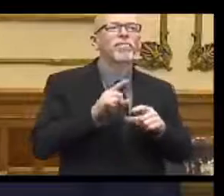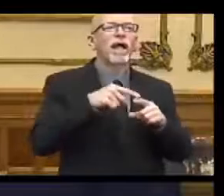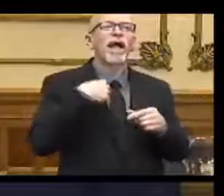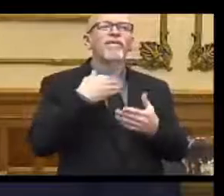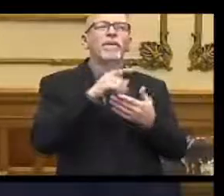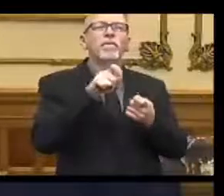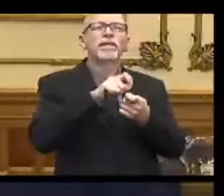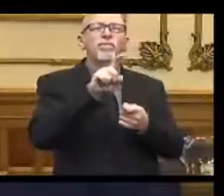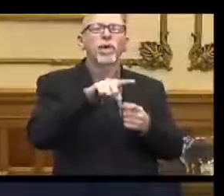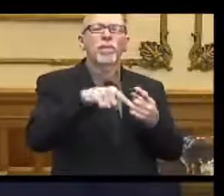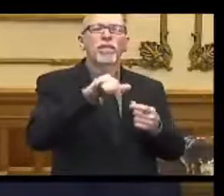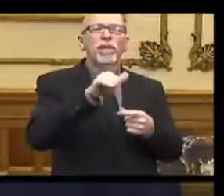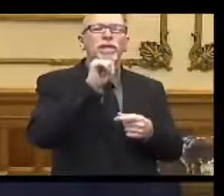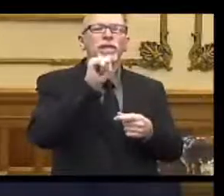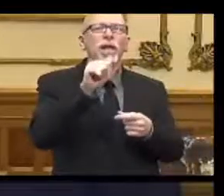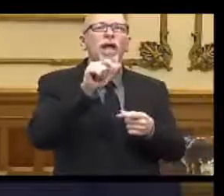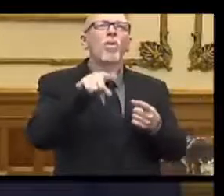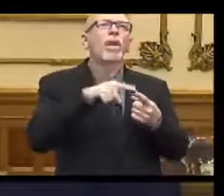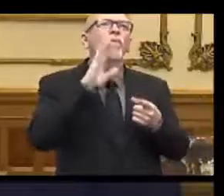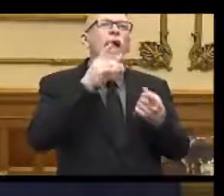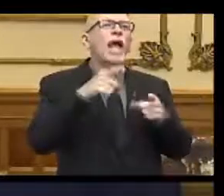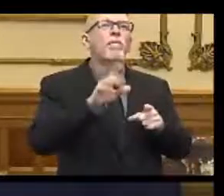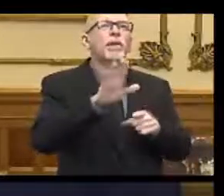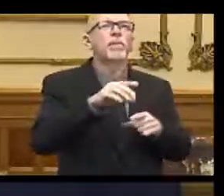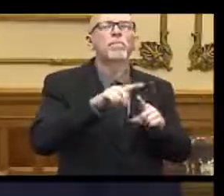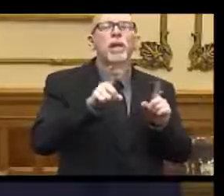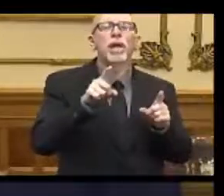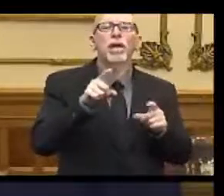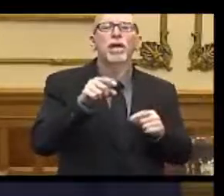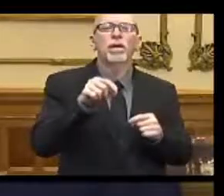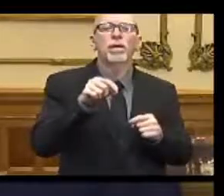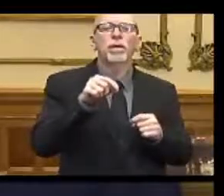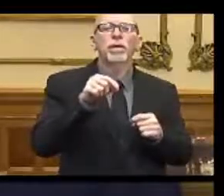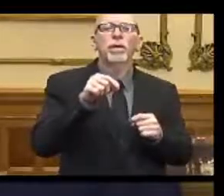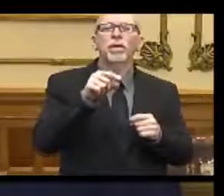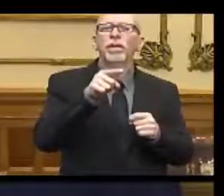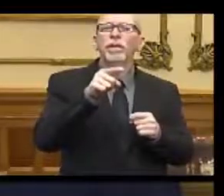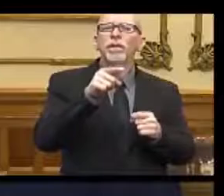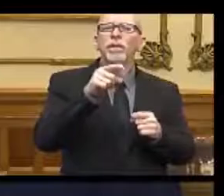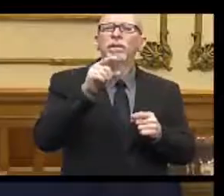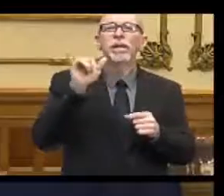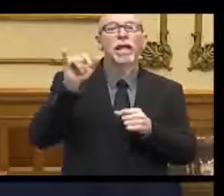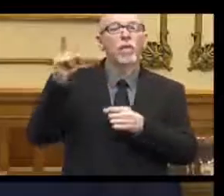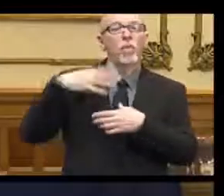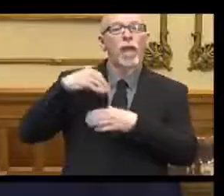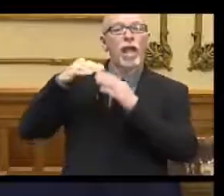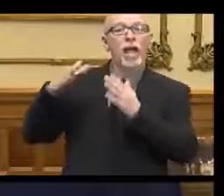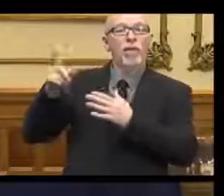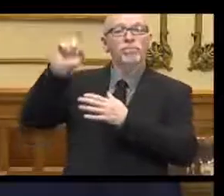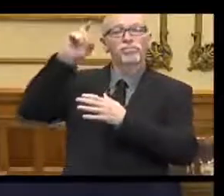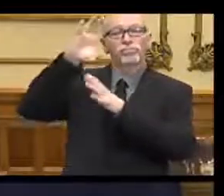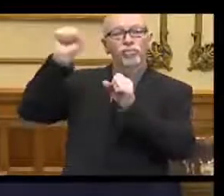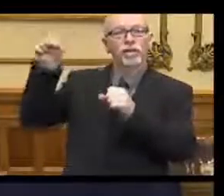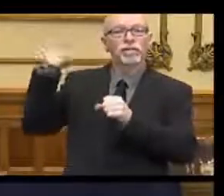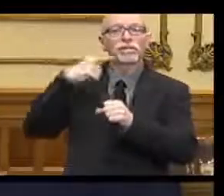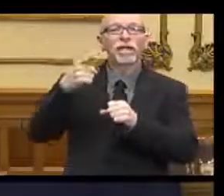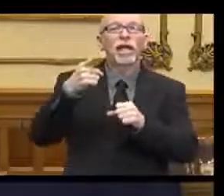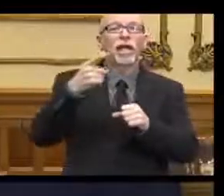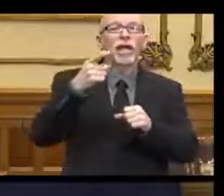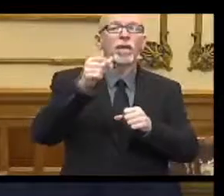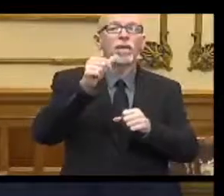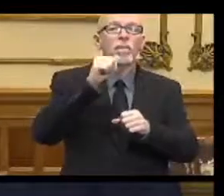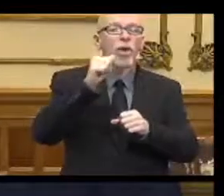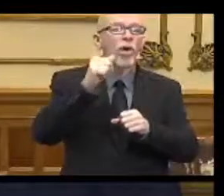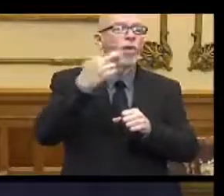specific question about that, not when's it going to happen. Okay. The guidance from the White House suggested that bars should stay closed longer